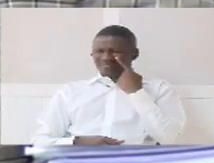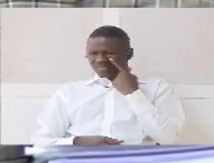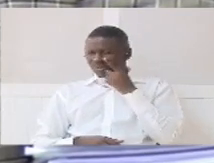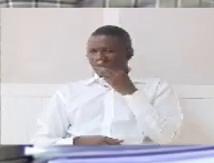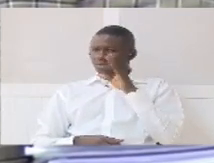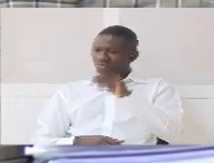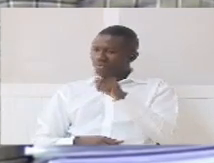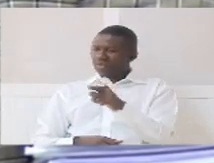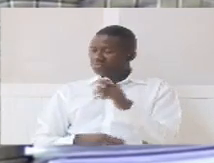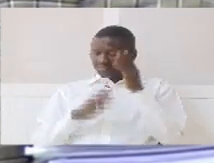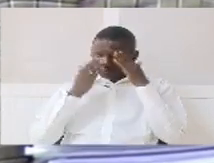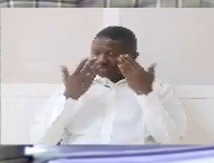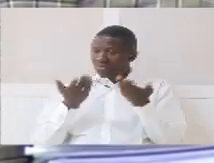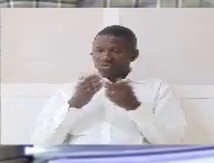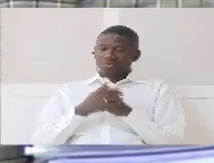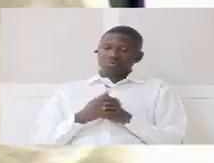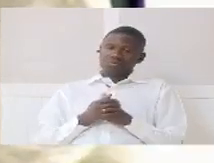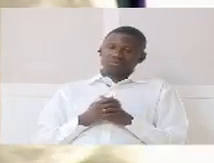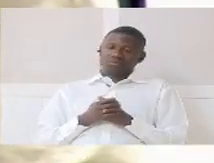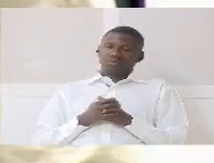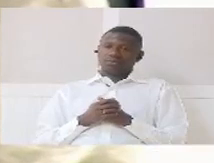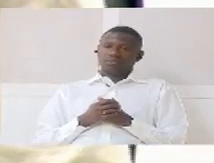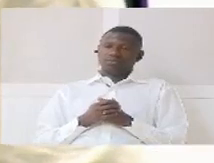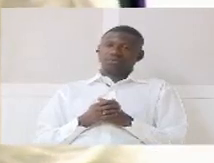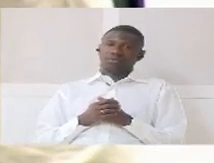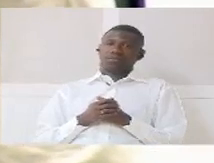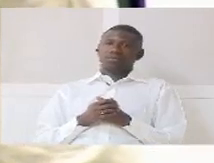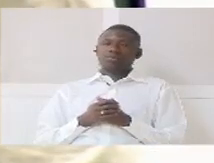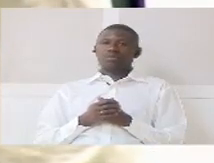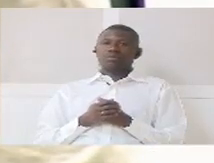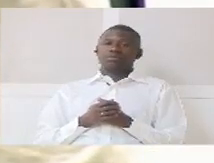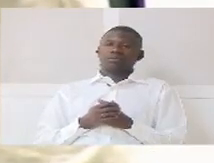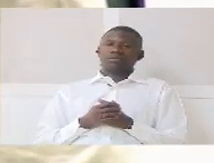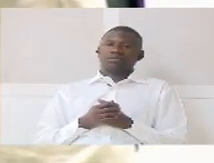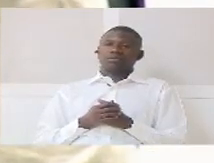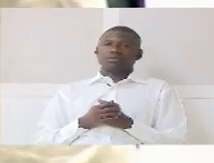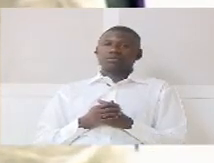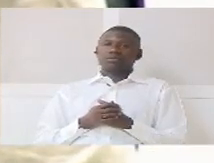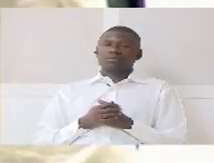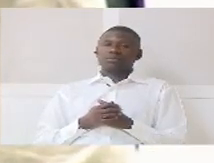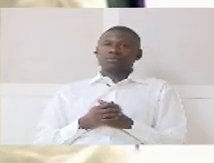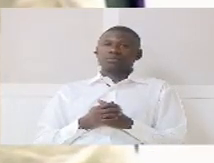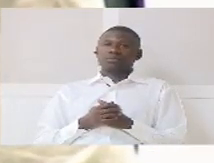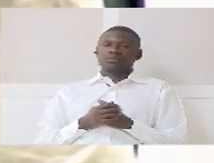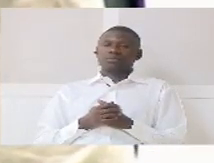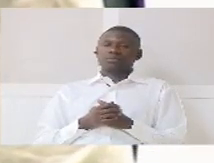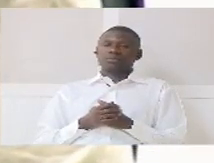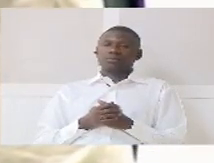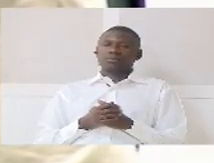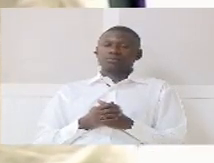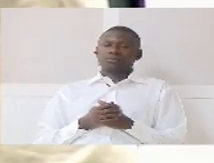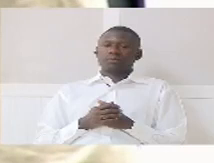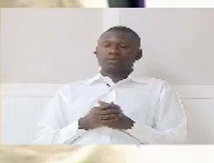2017 wo among abuka kenode. I'm going for you. Maybe not because I can't come, but I'm going to witness in call of you. Hana bekela at a tambela no fulla sabala.